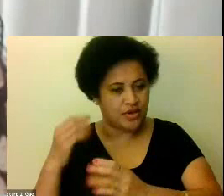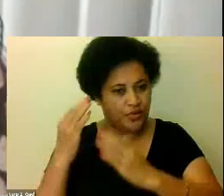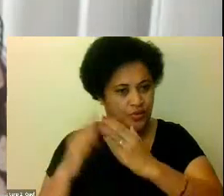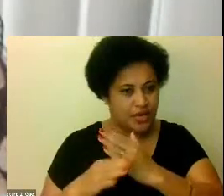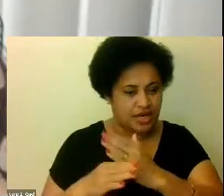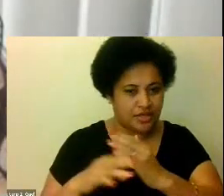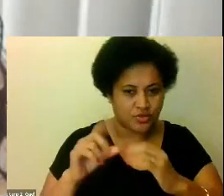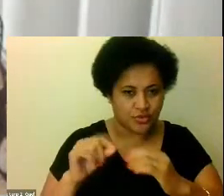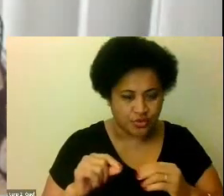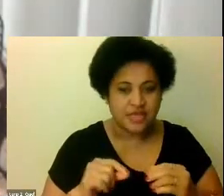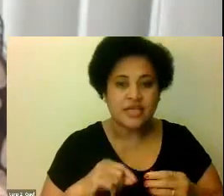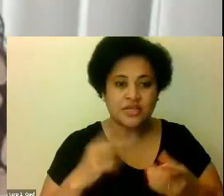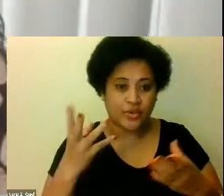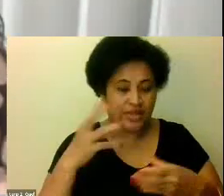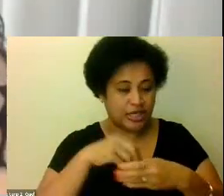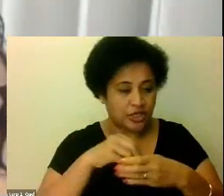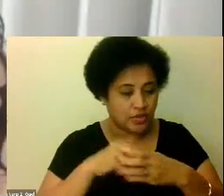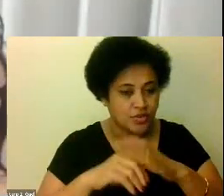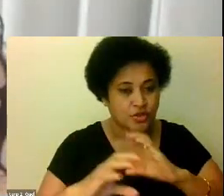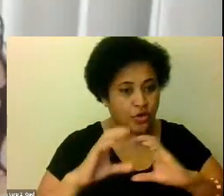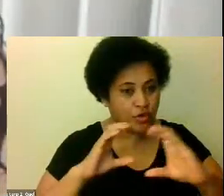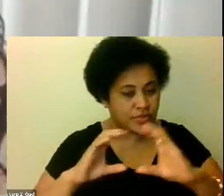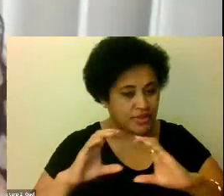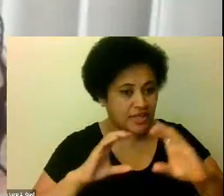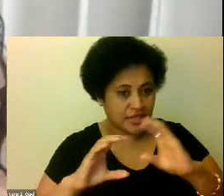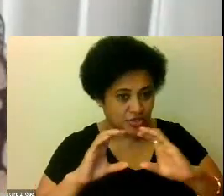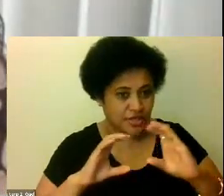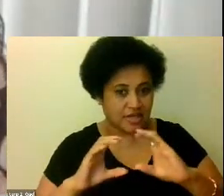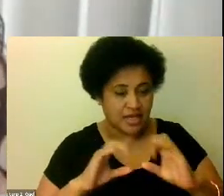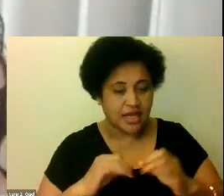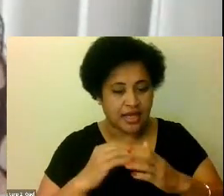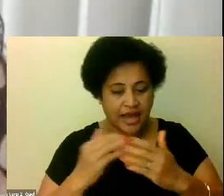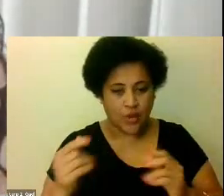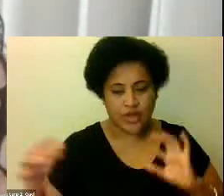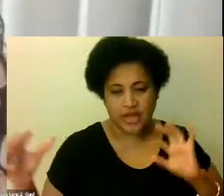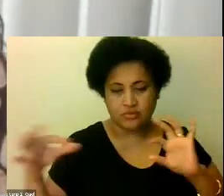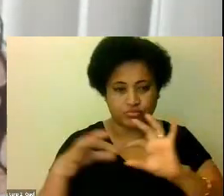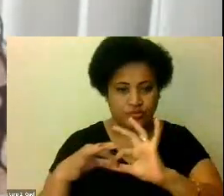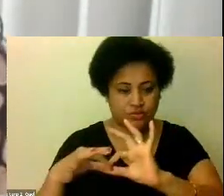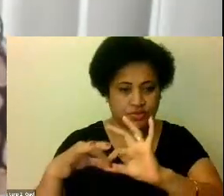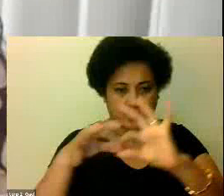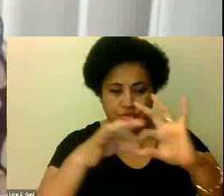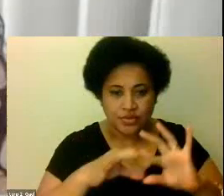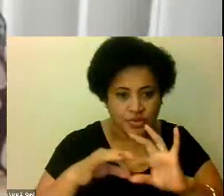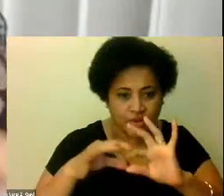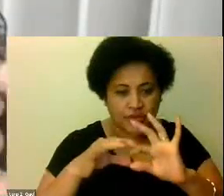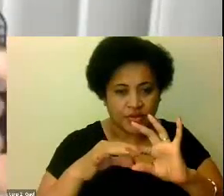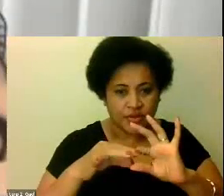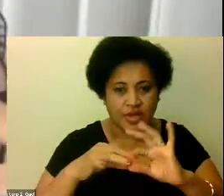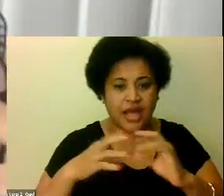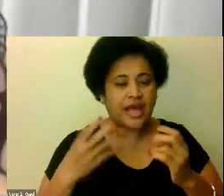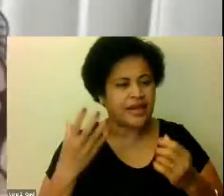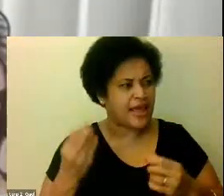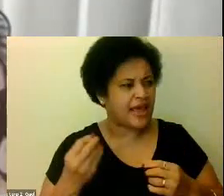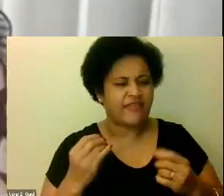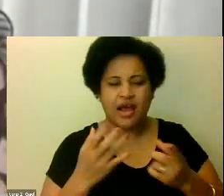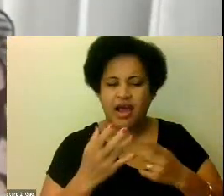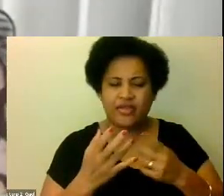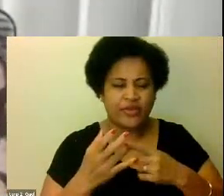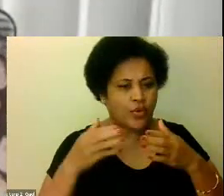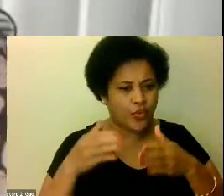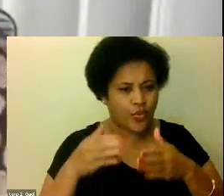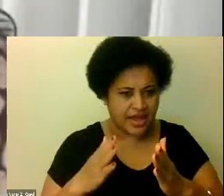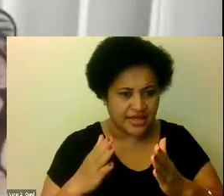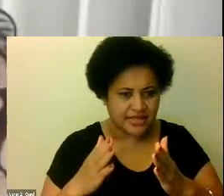communication, achieving these digital interconnectedness, but then also smarter urban solutions such as